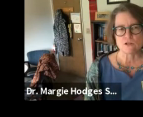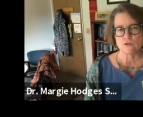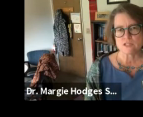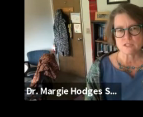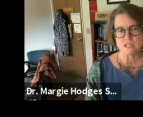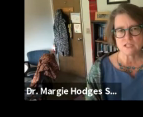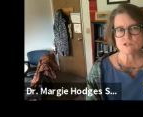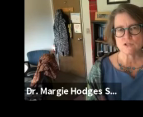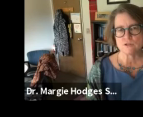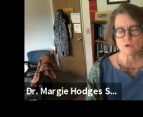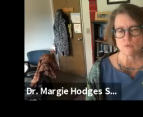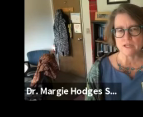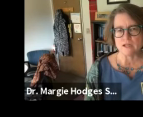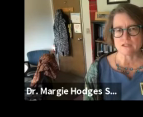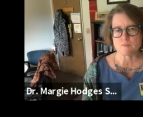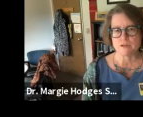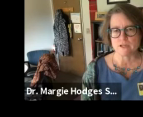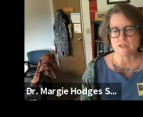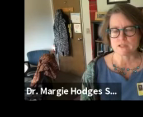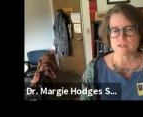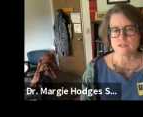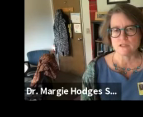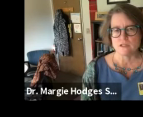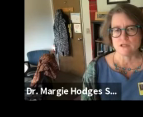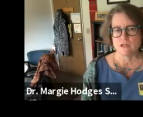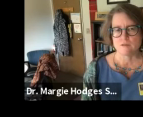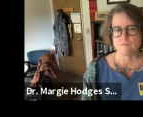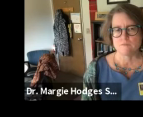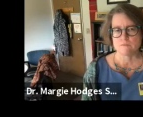And so it's this history where we experienced